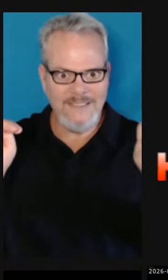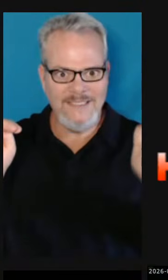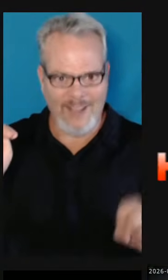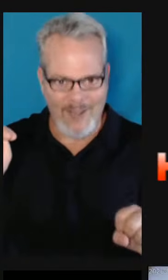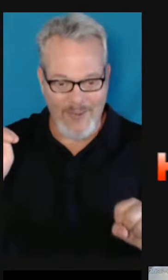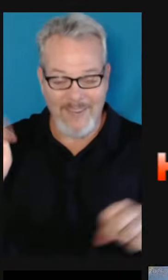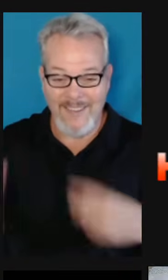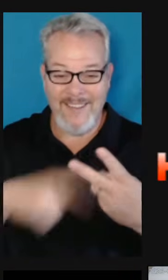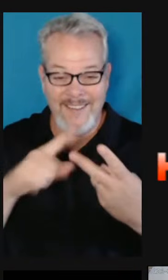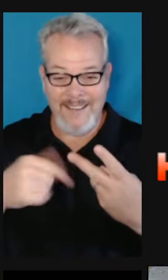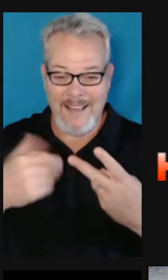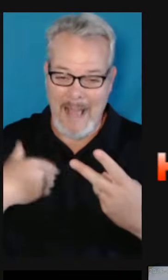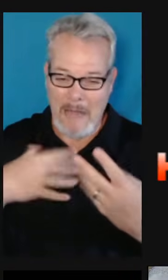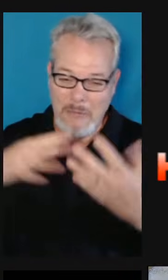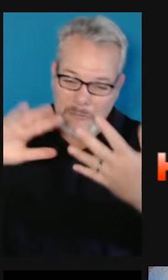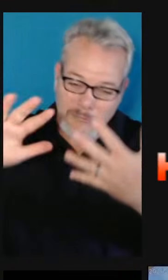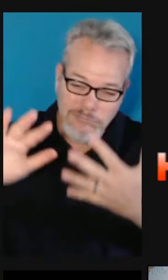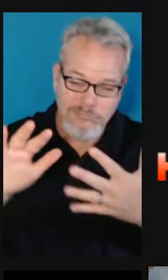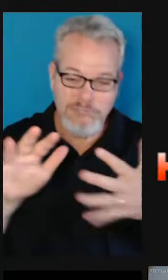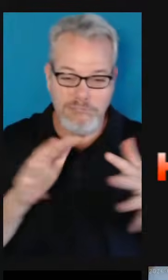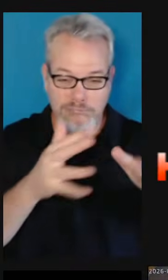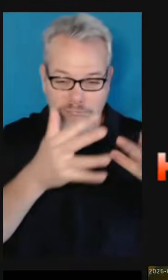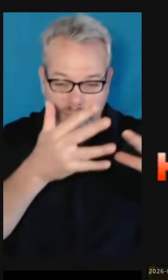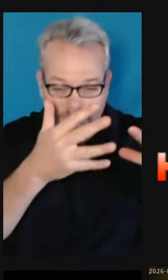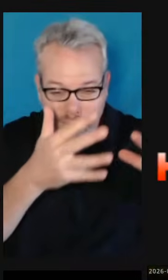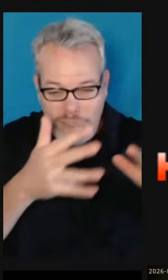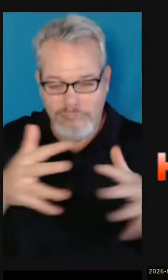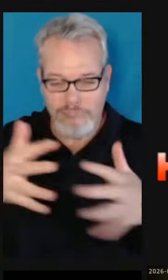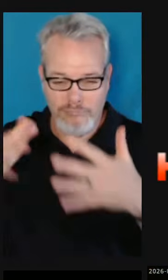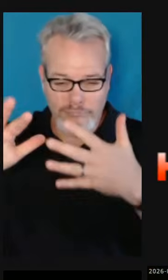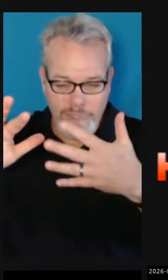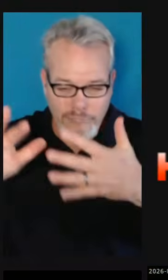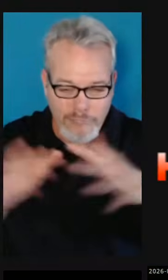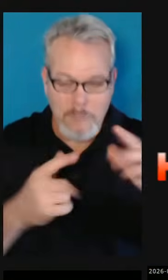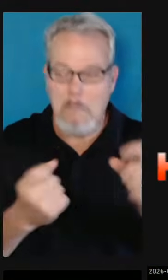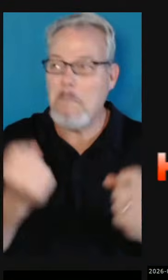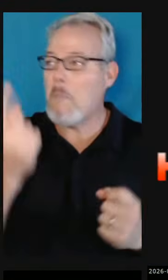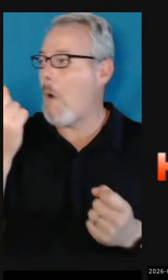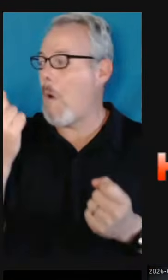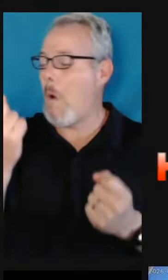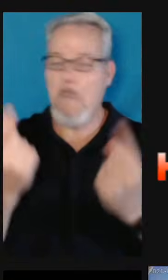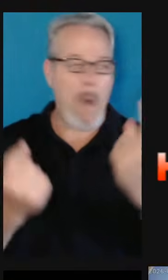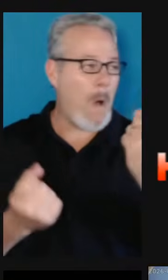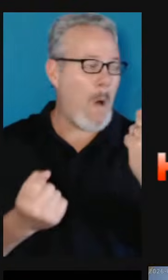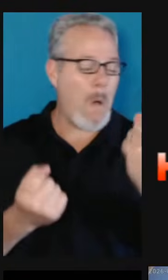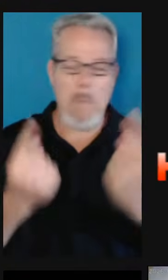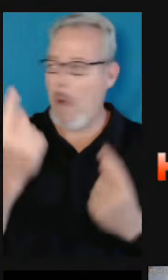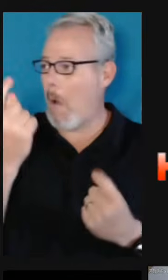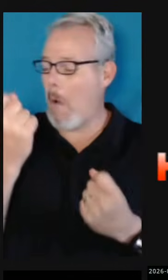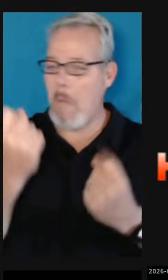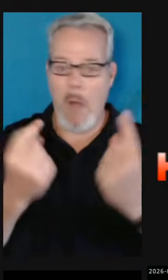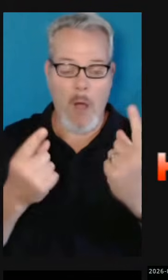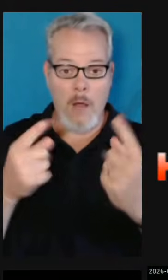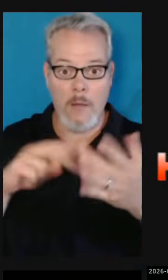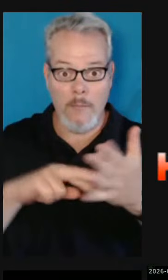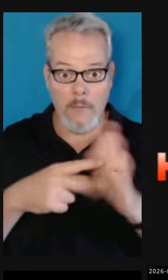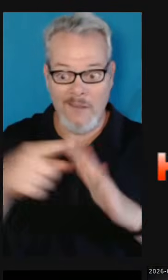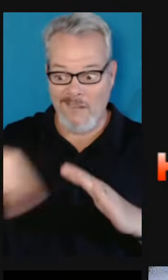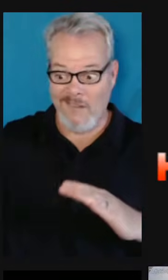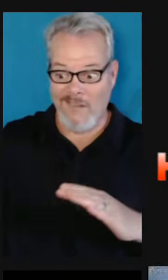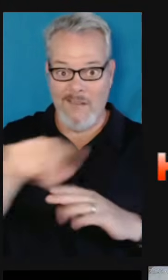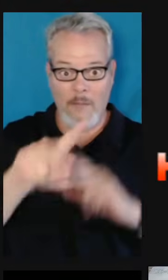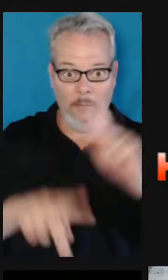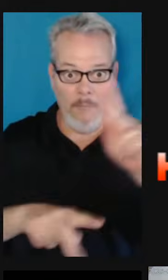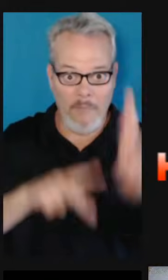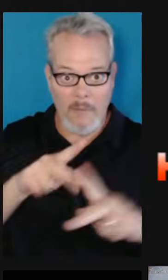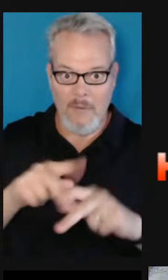that brought a lot of tephra into viewing areas in a national park, causing the national park and nearby highway to close, as well as